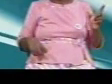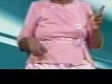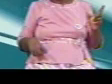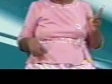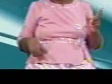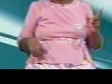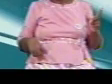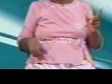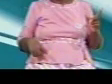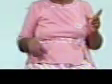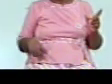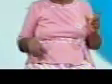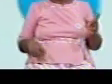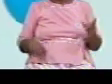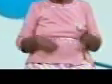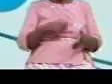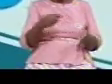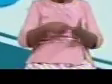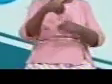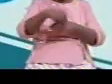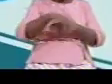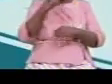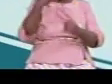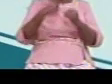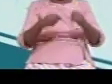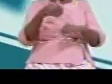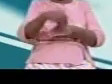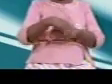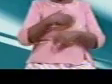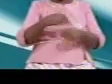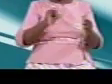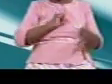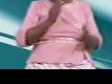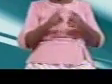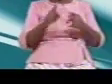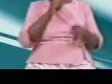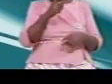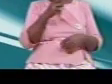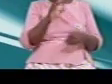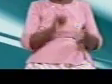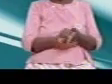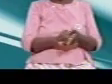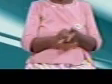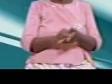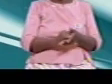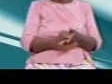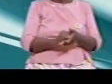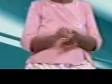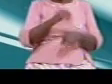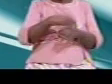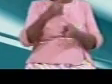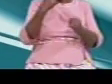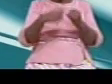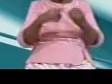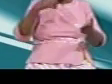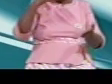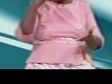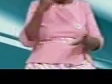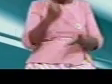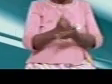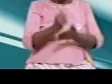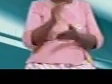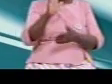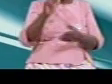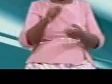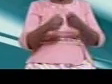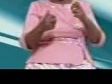the final night. And I want to assure you that at the final amen, your problems are